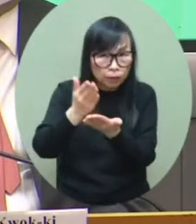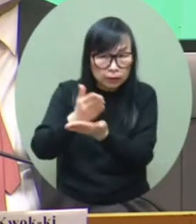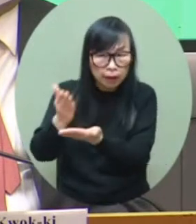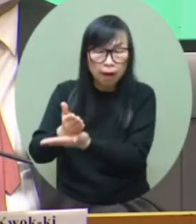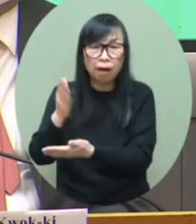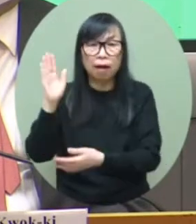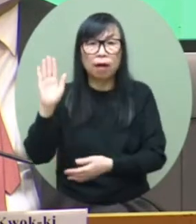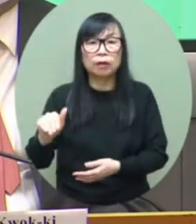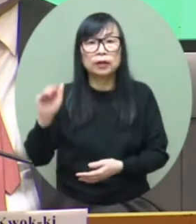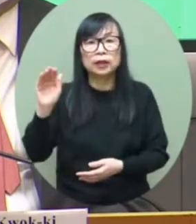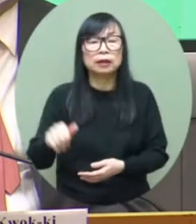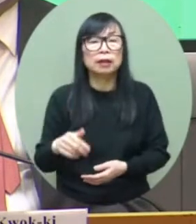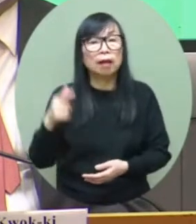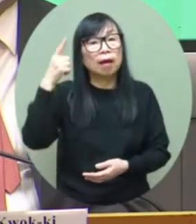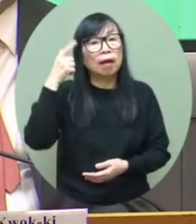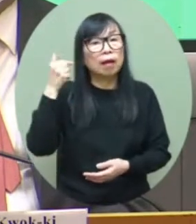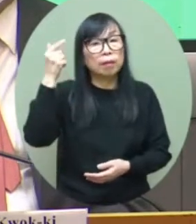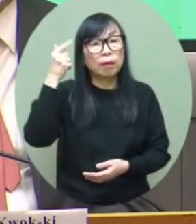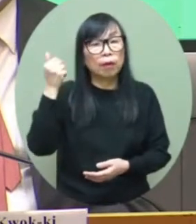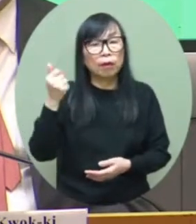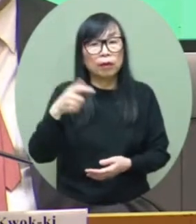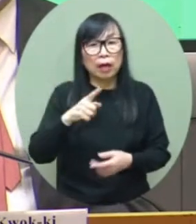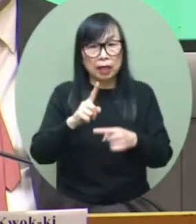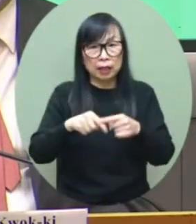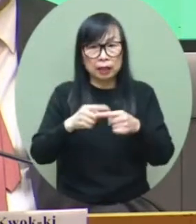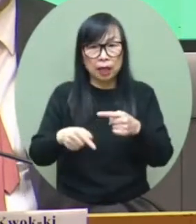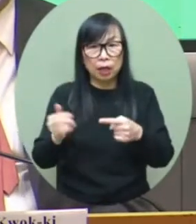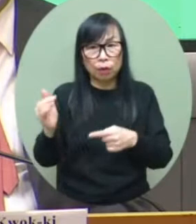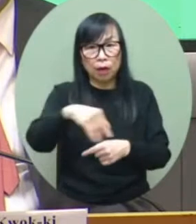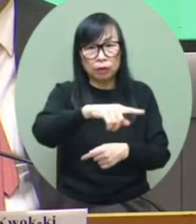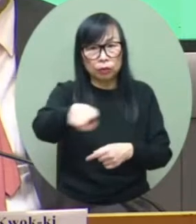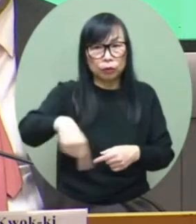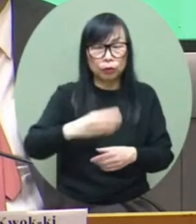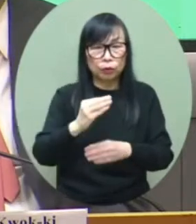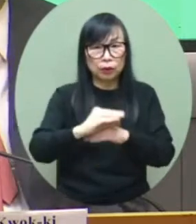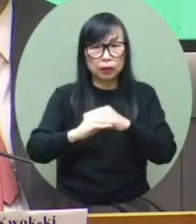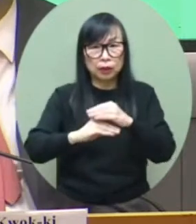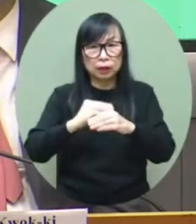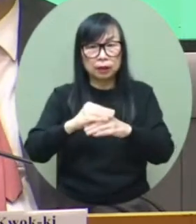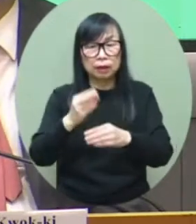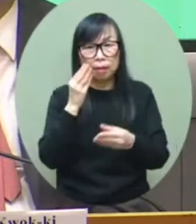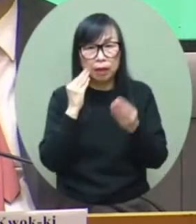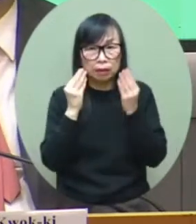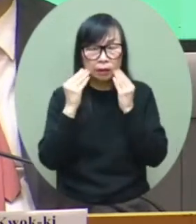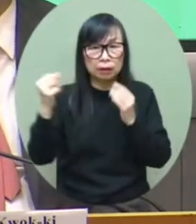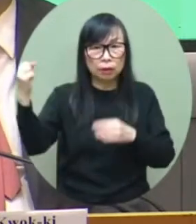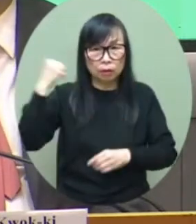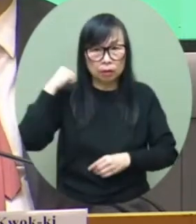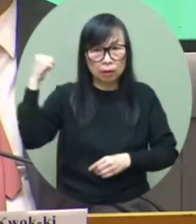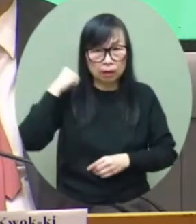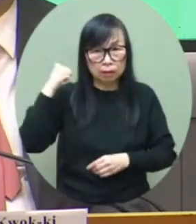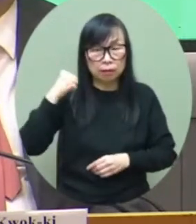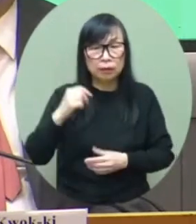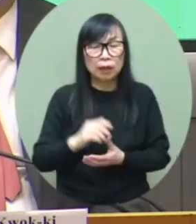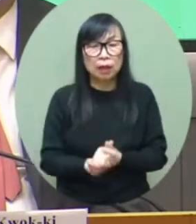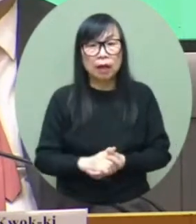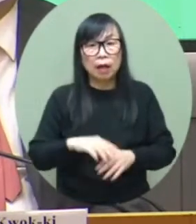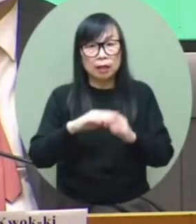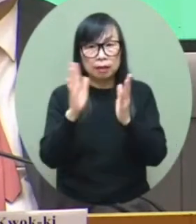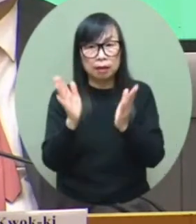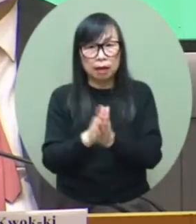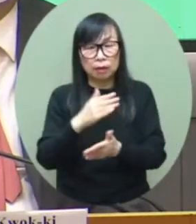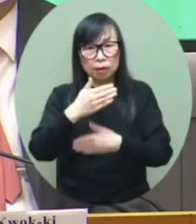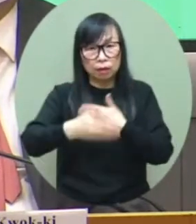and we will conduct study visits with the hope to play a more important role in terms of developing the GBA.